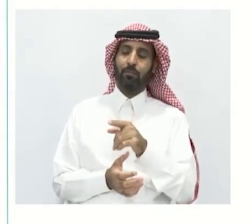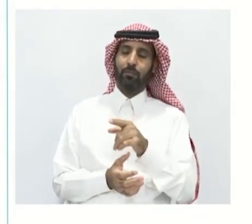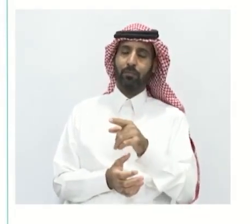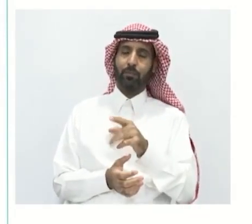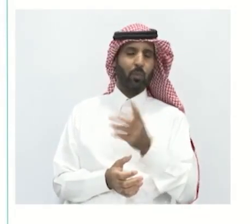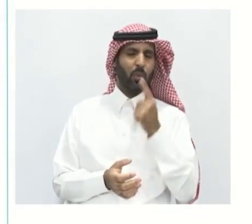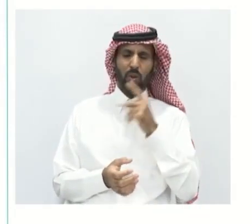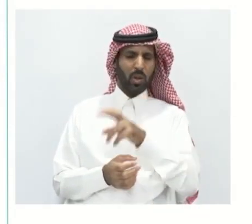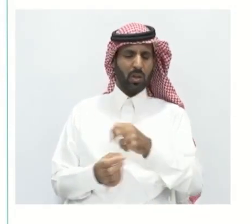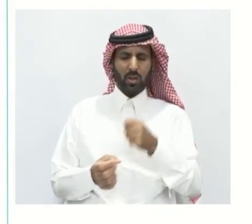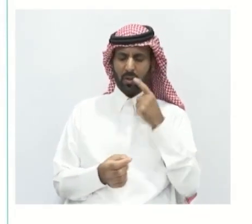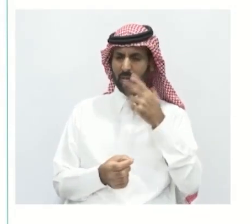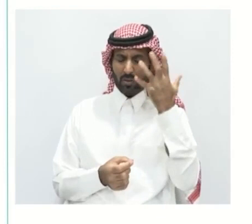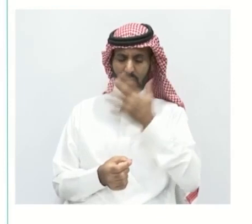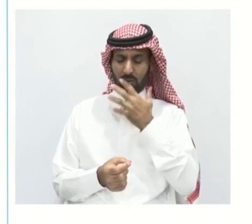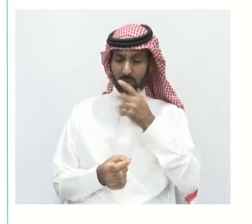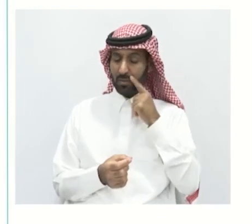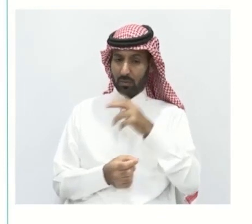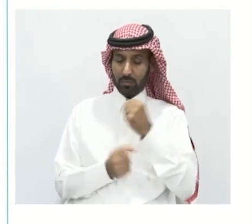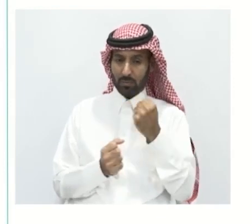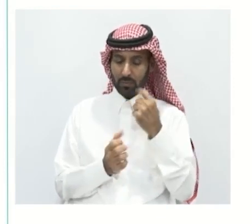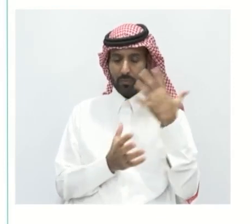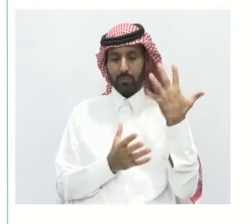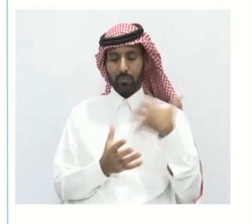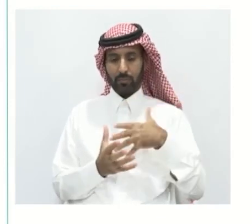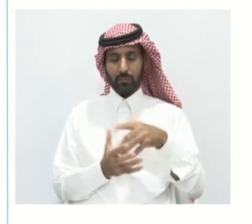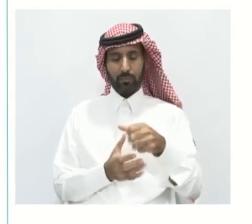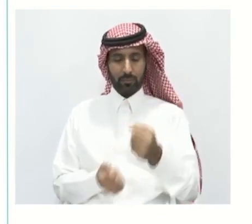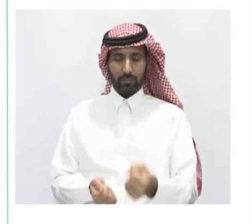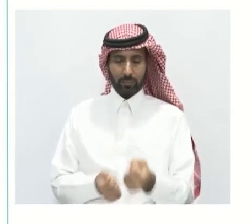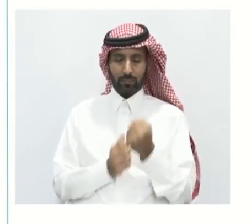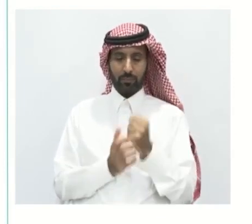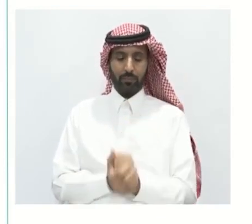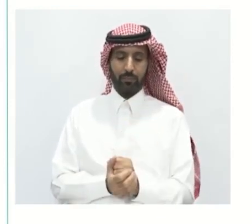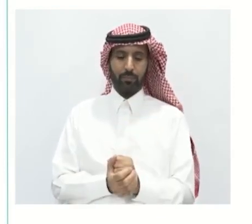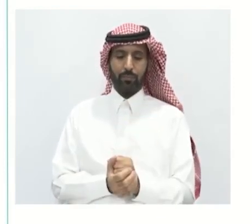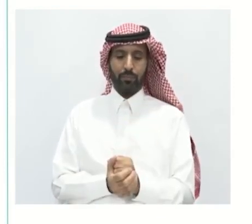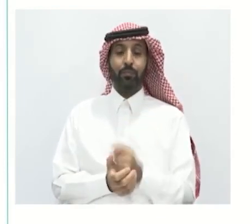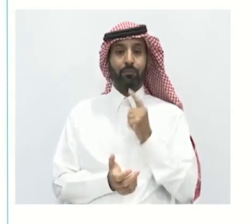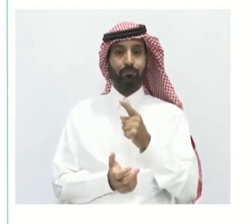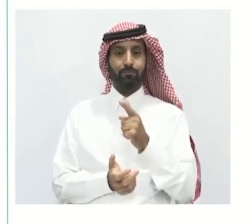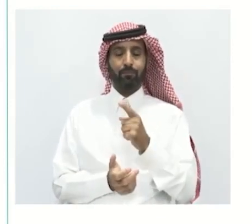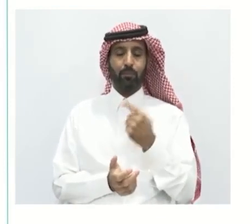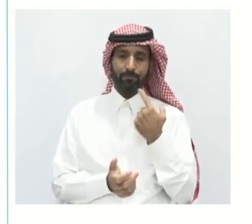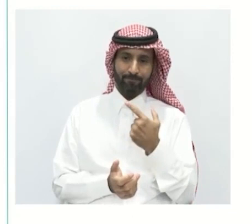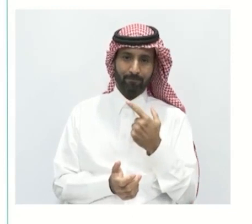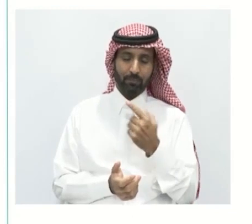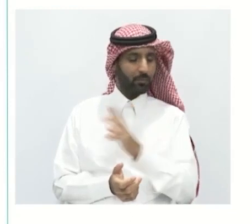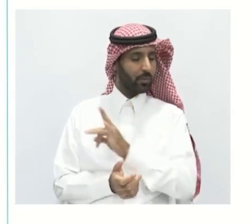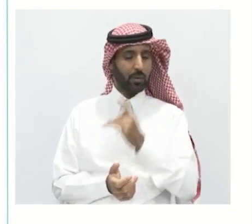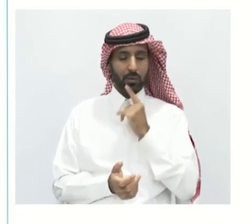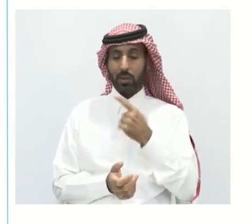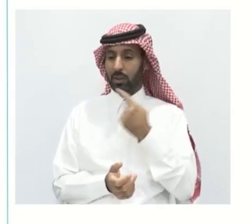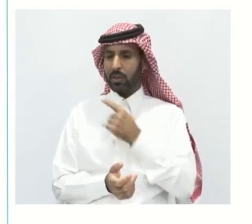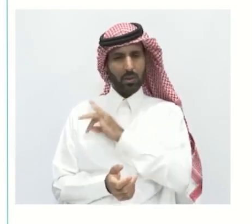weren't buying a ski mask at the snow and ski shop, Mr. Wilkinson? He said, I didn't